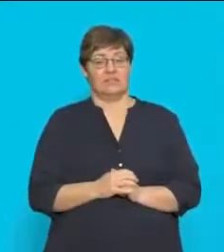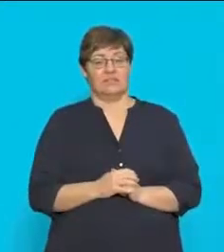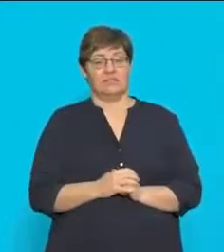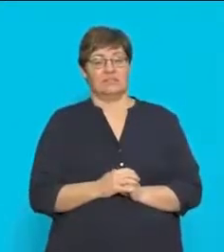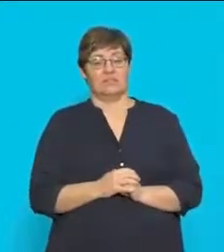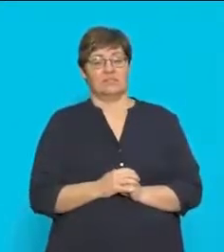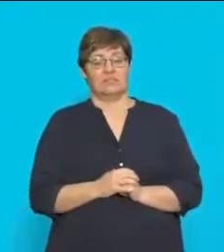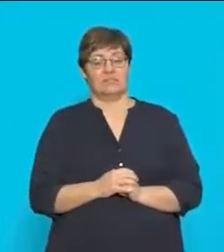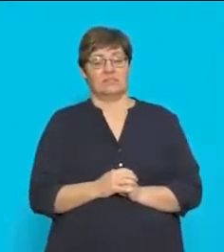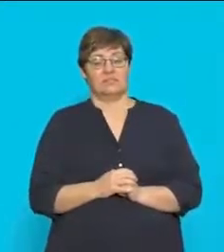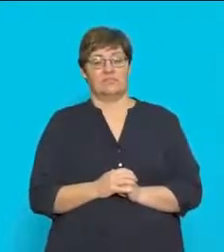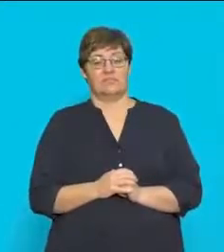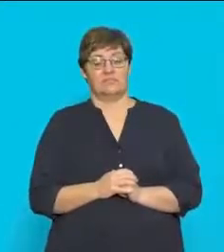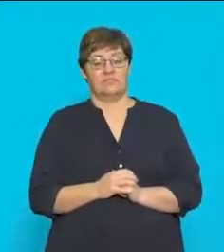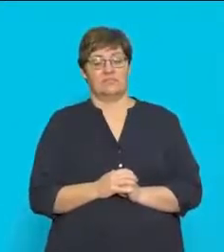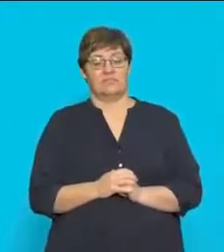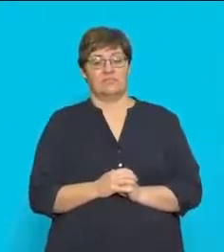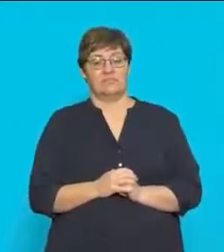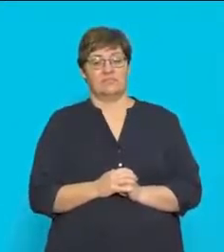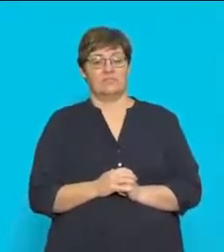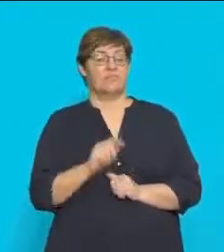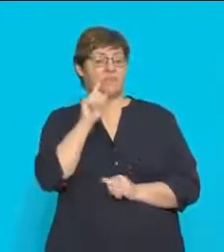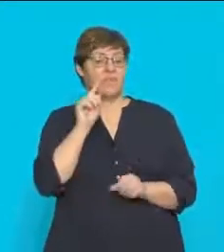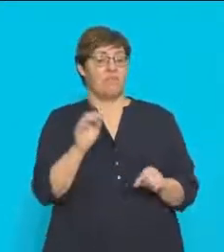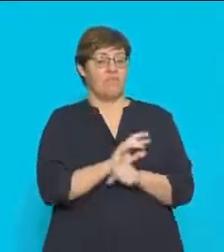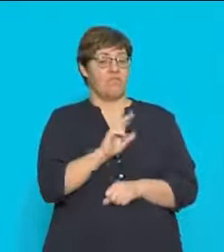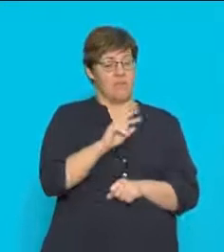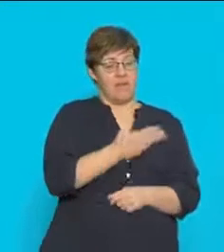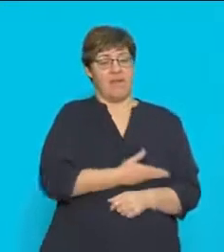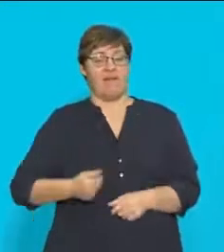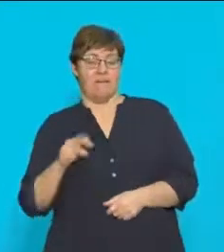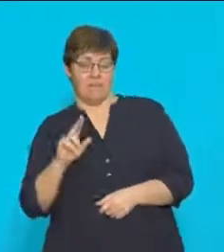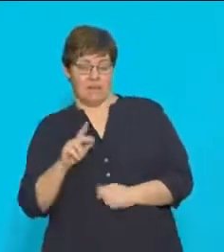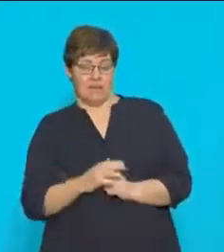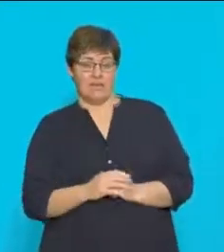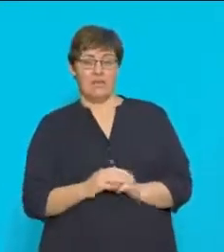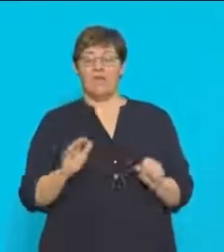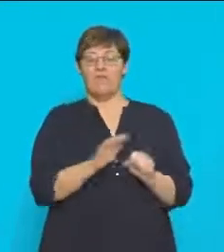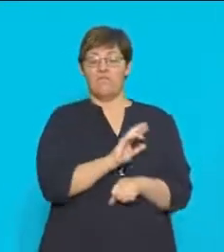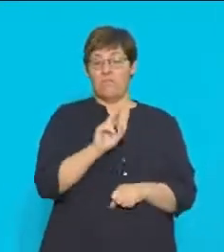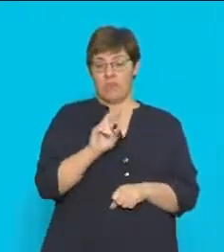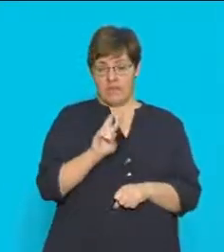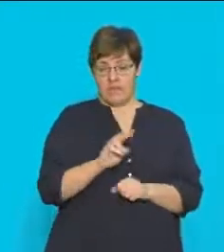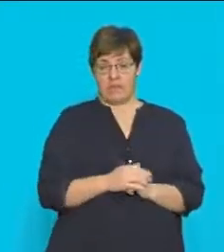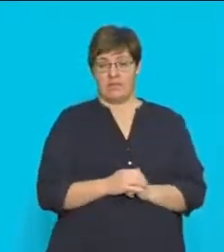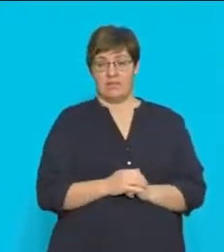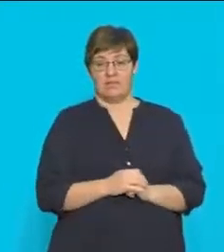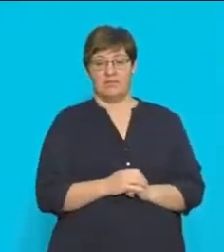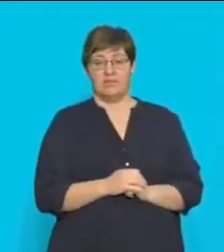Again, let's check our full pay and our half pay. Our full pay is that